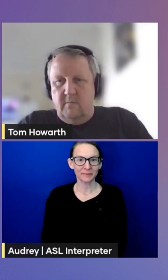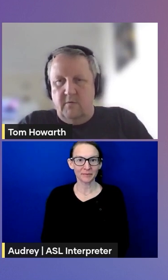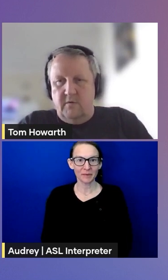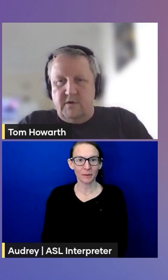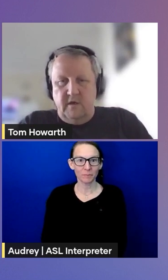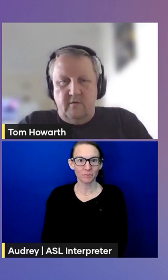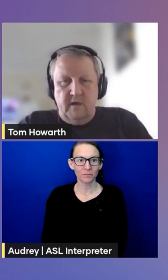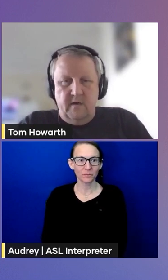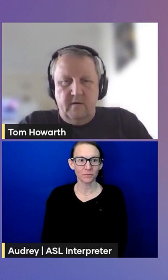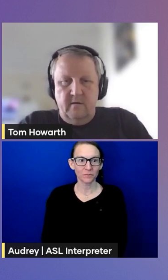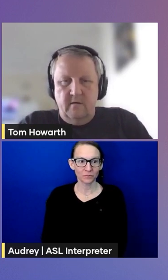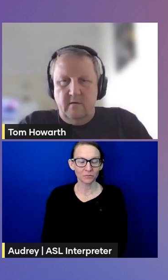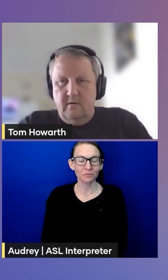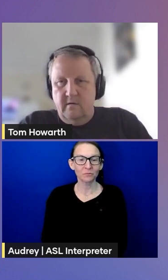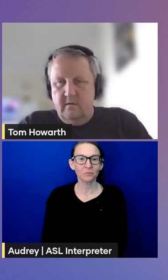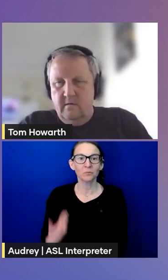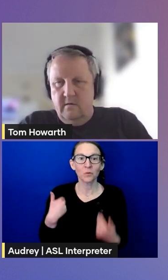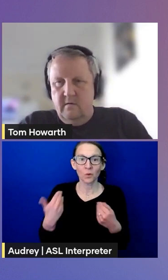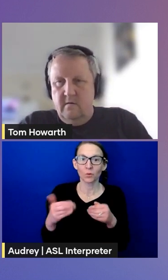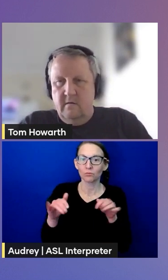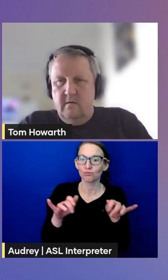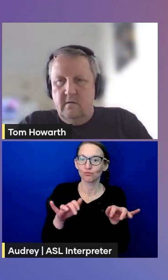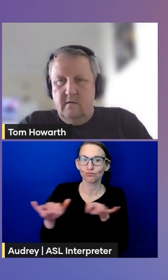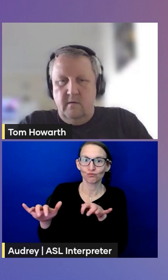And we put the secret in.